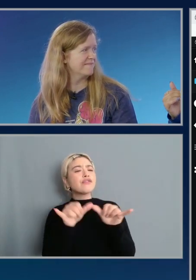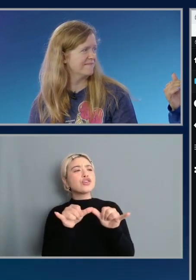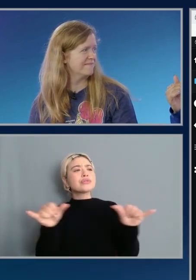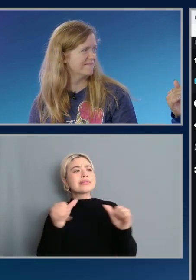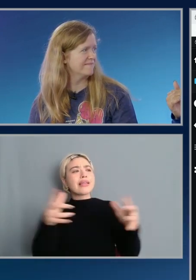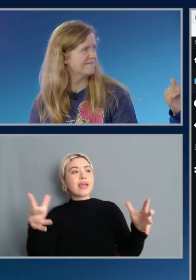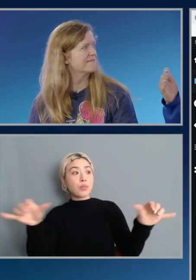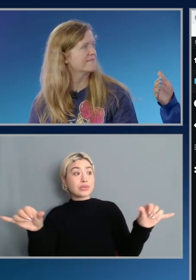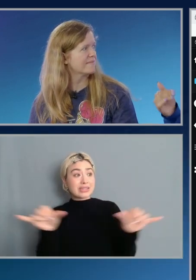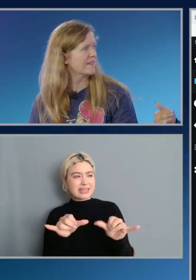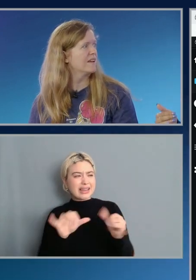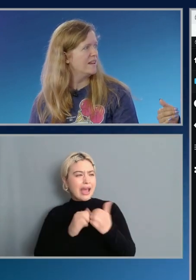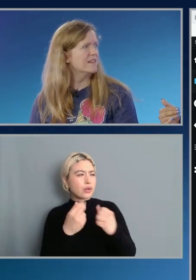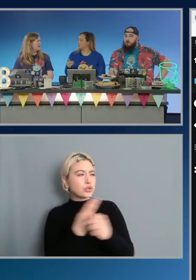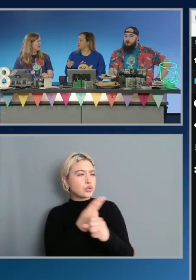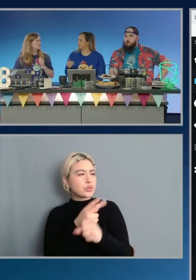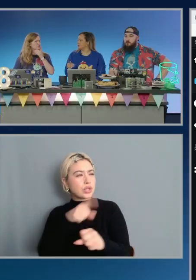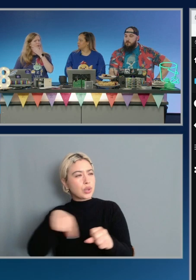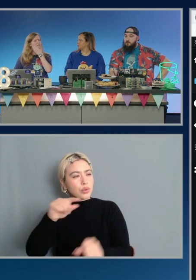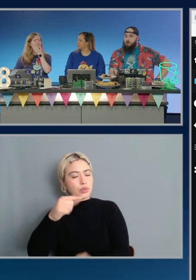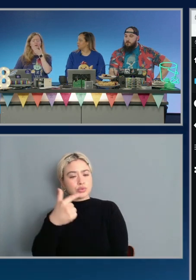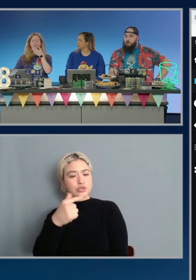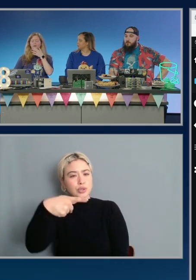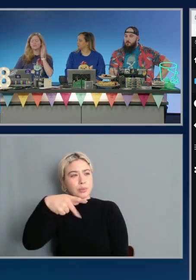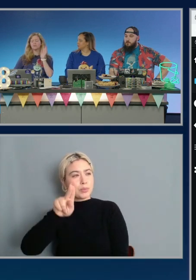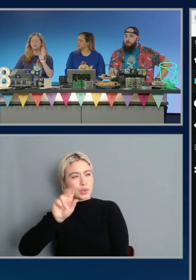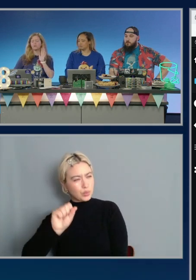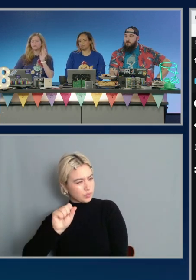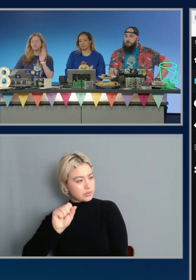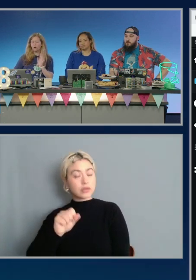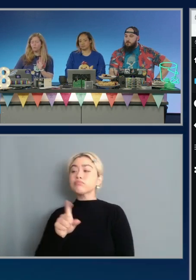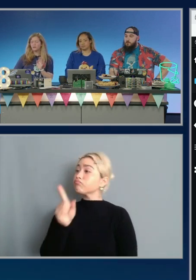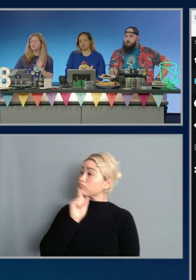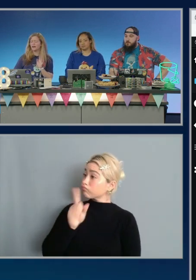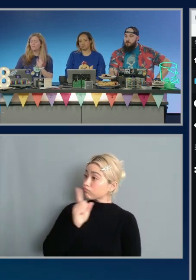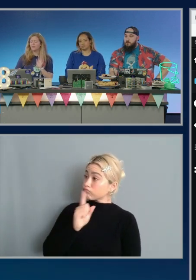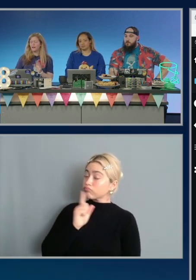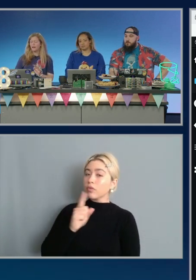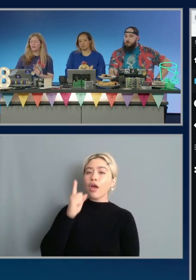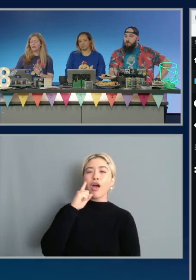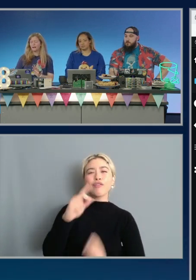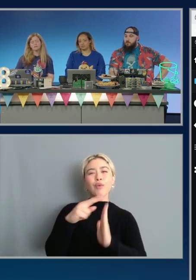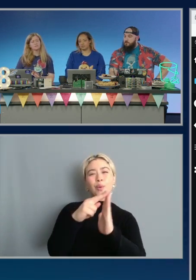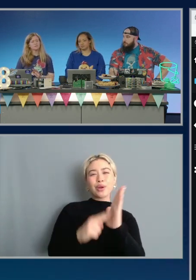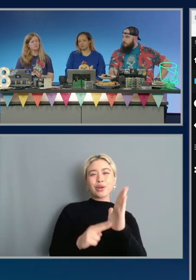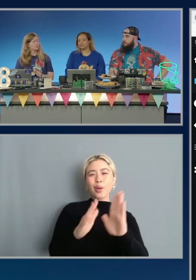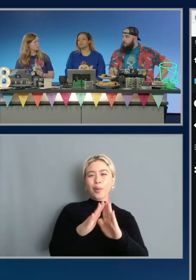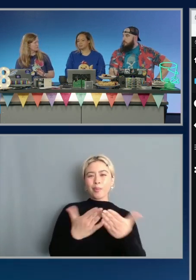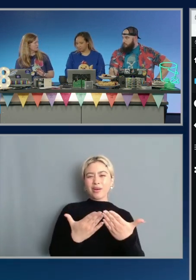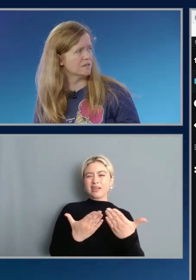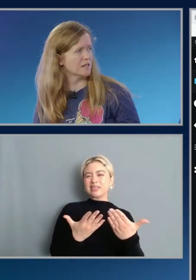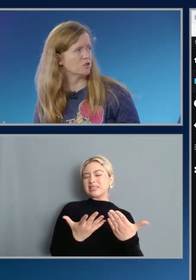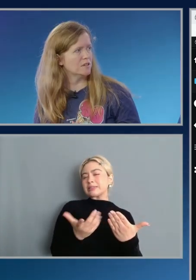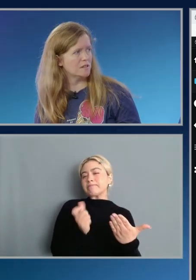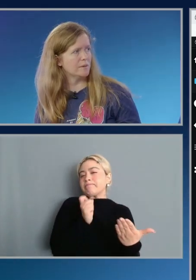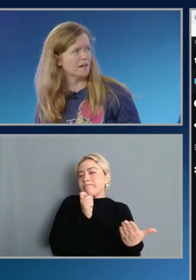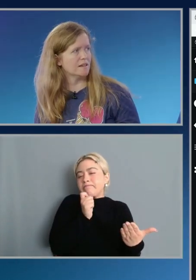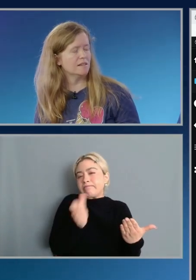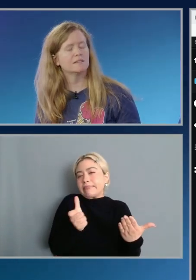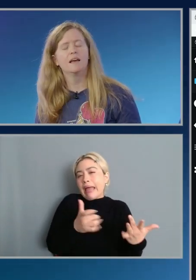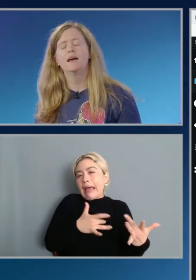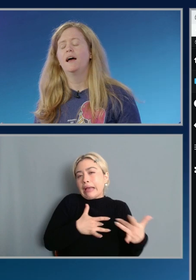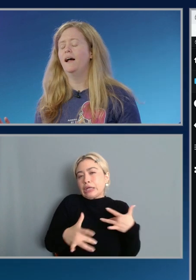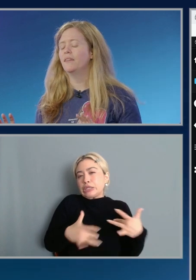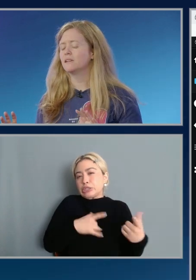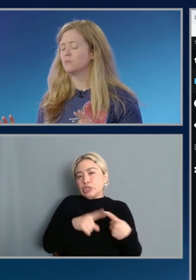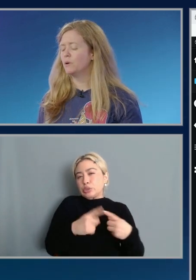that you're utilizing those GPUs? Yeah, sure. So for notebooks, I'm not as concerned with utilization, to be